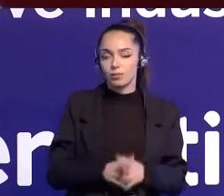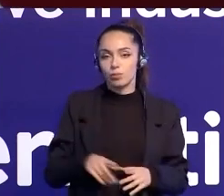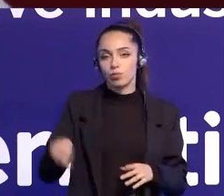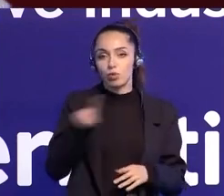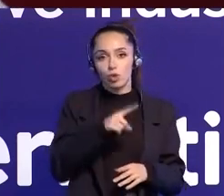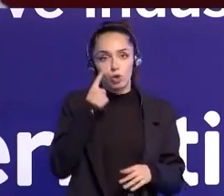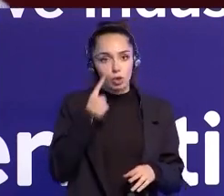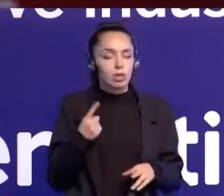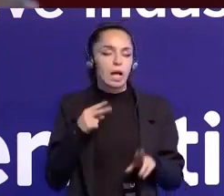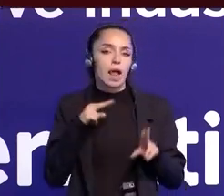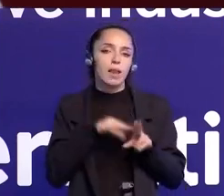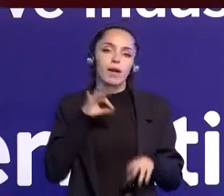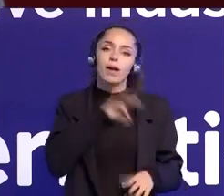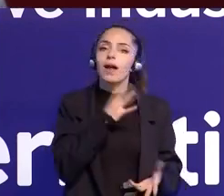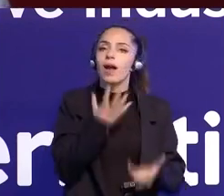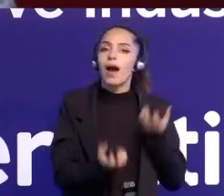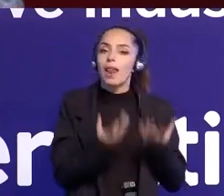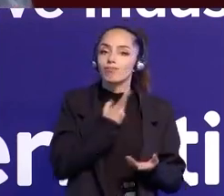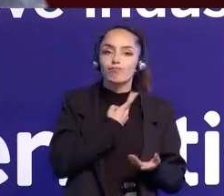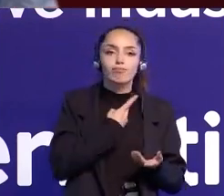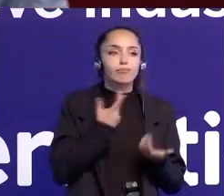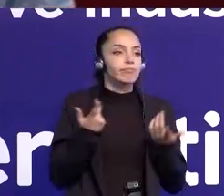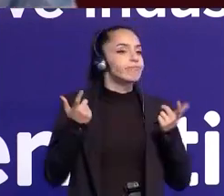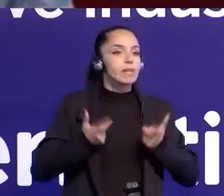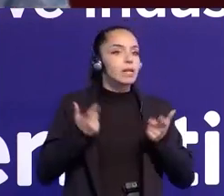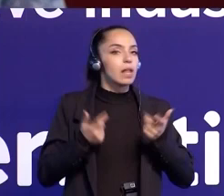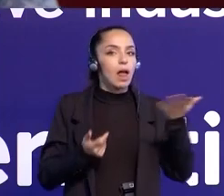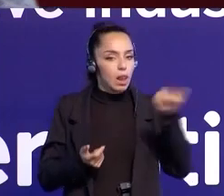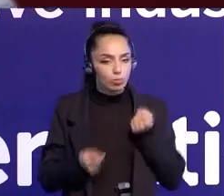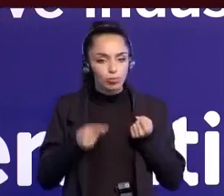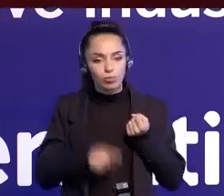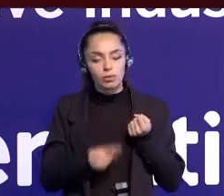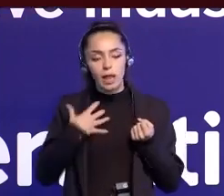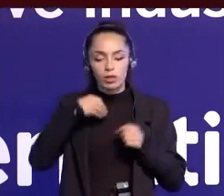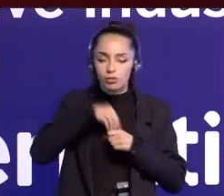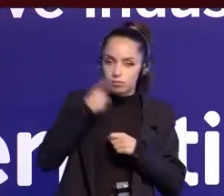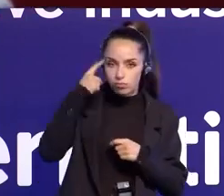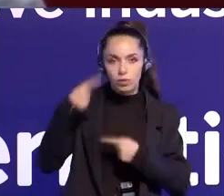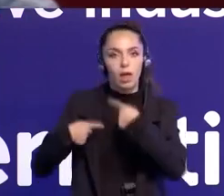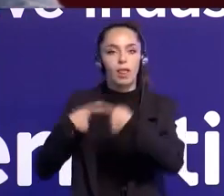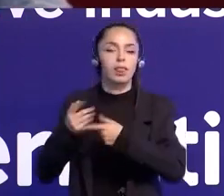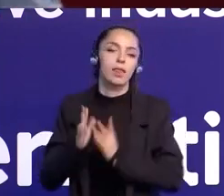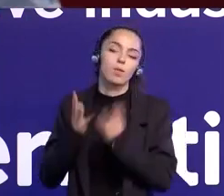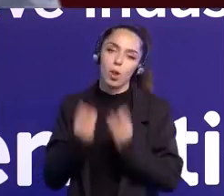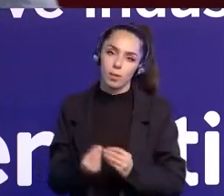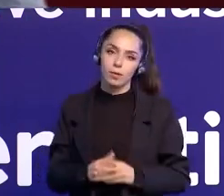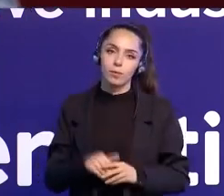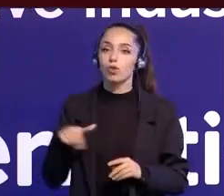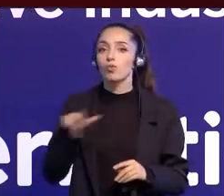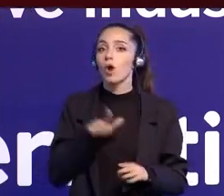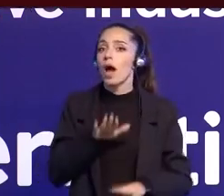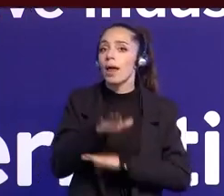our resources and like amplify the effect. And one of the first pillars, very important one, is education,